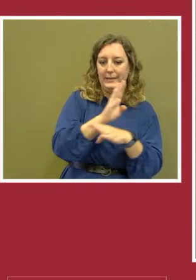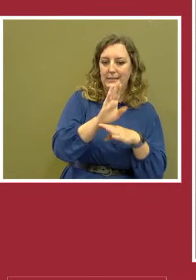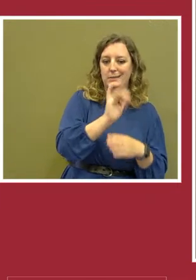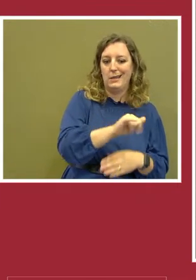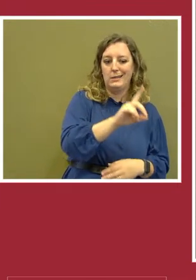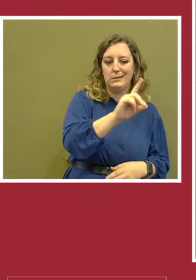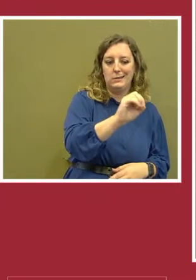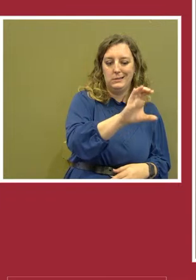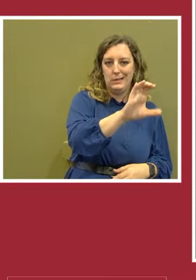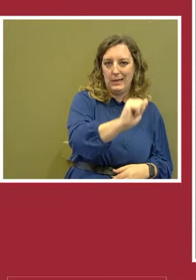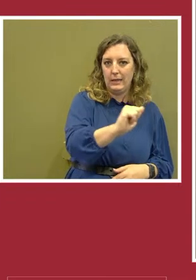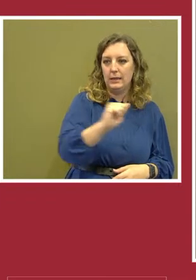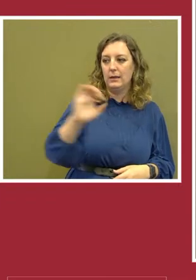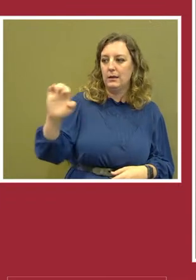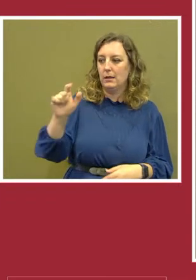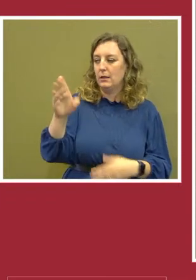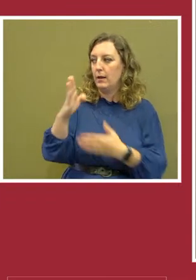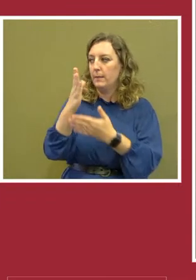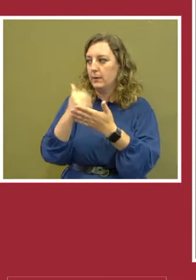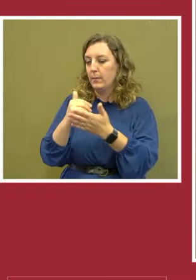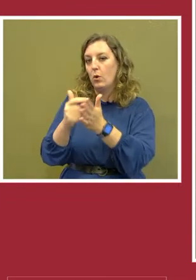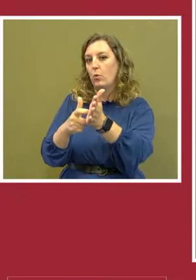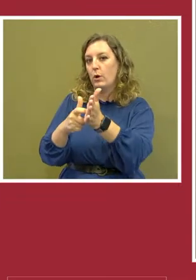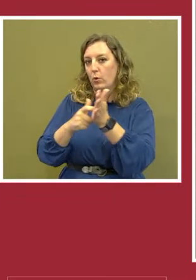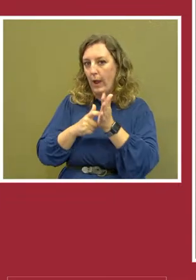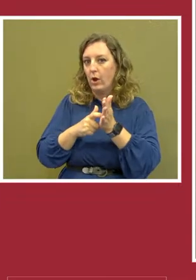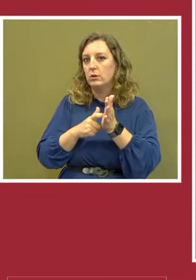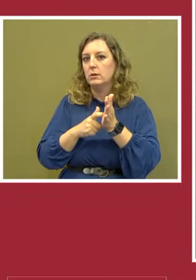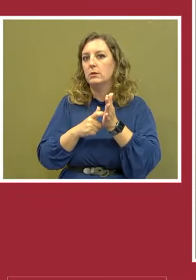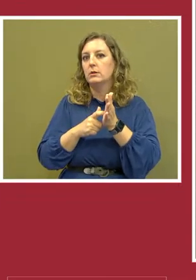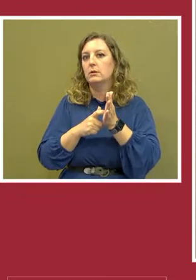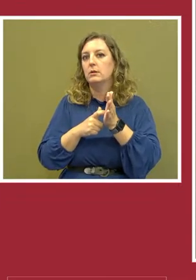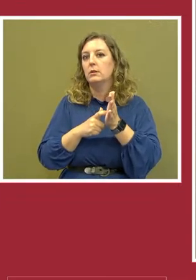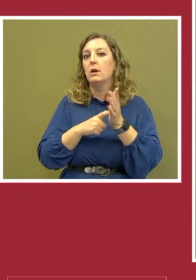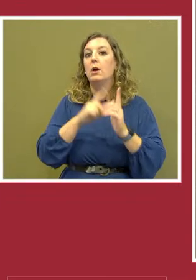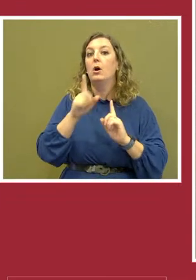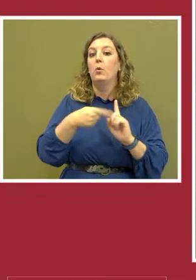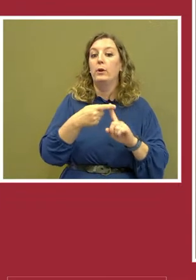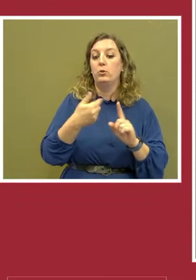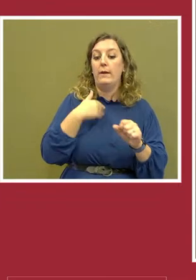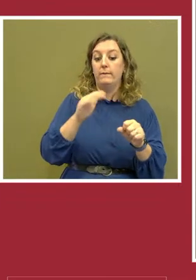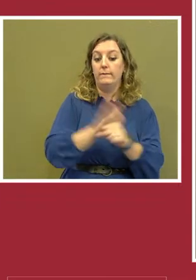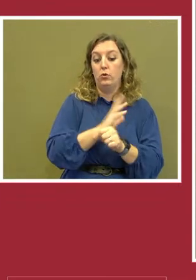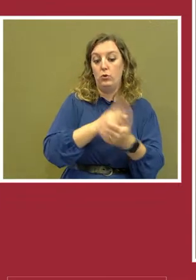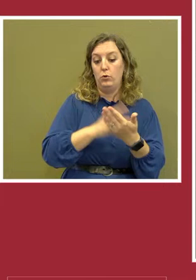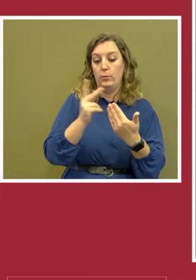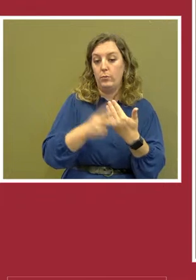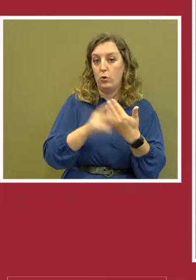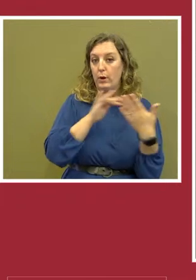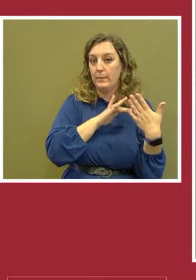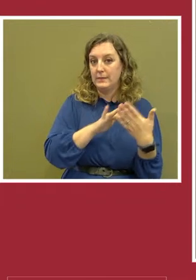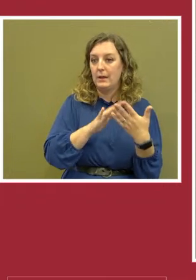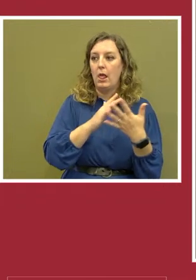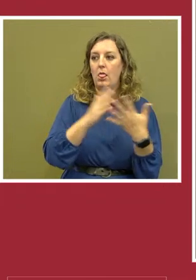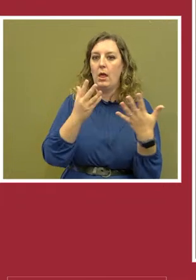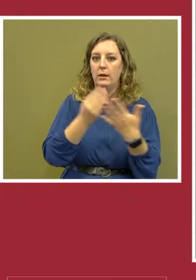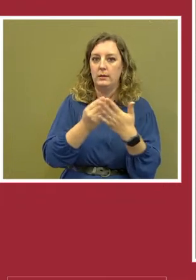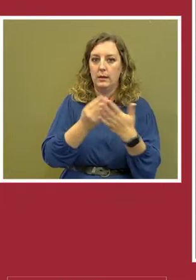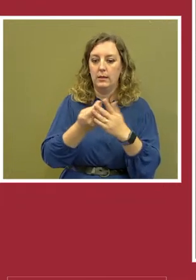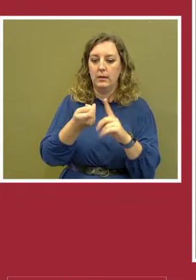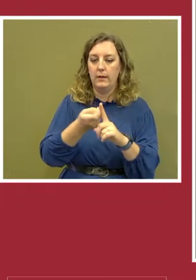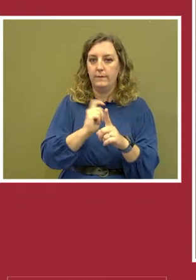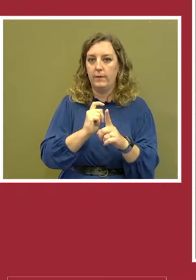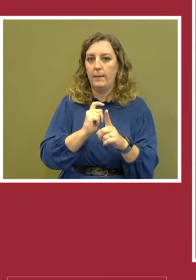DECA, and there's a club component required. When you have a full program of study, there is a lot of dollars that comes